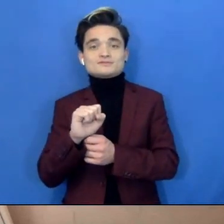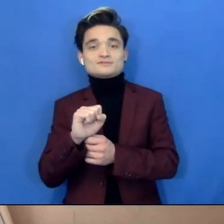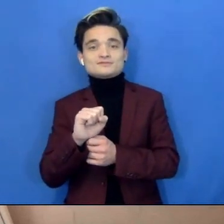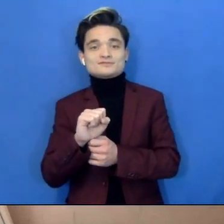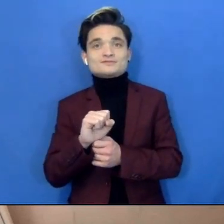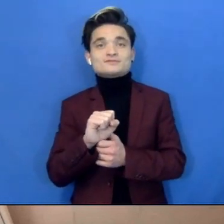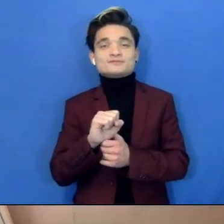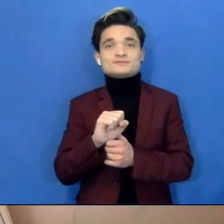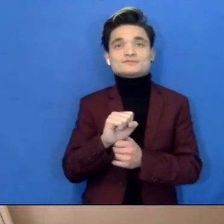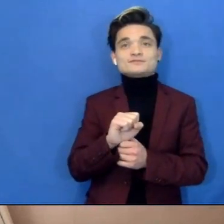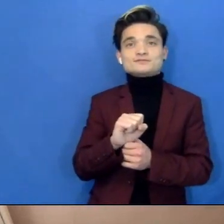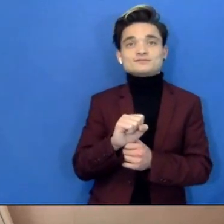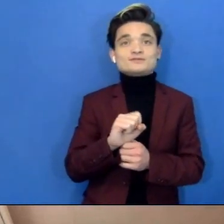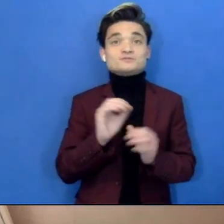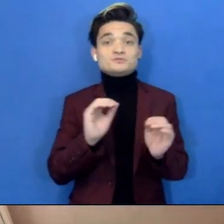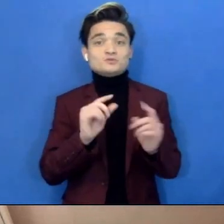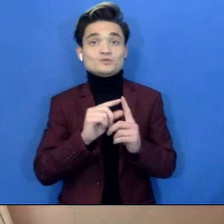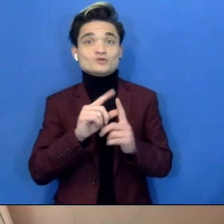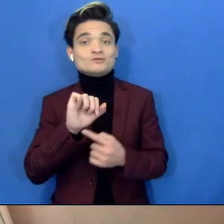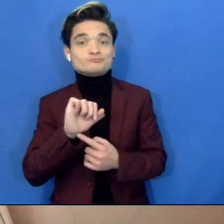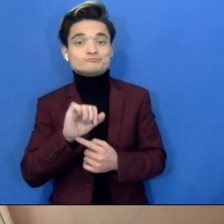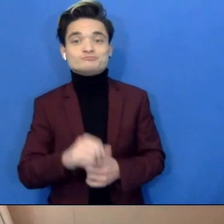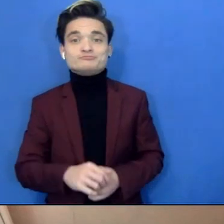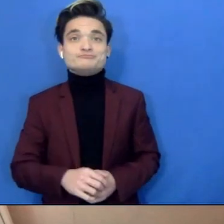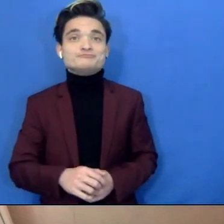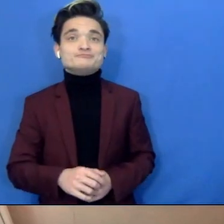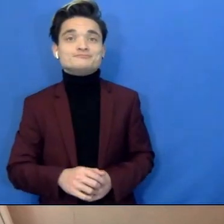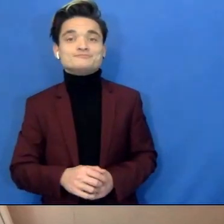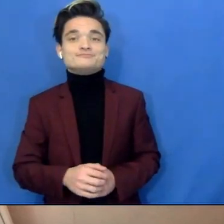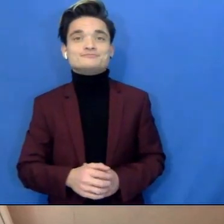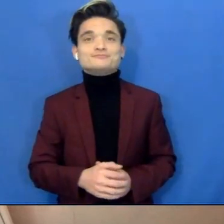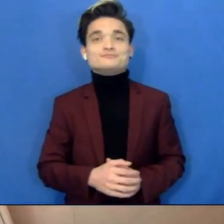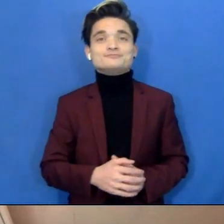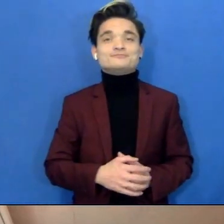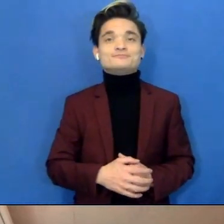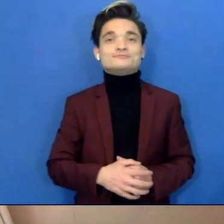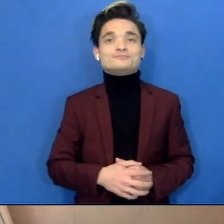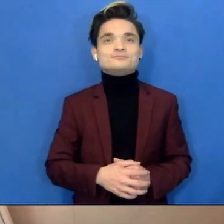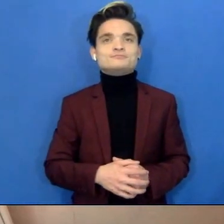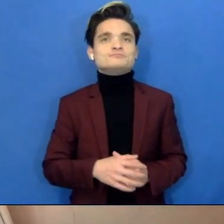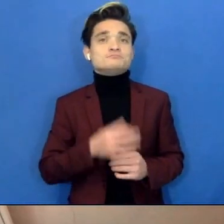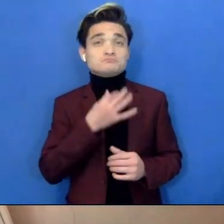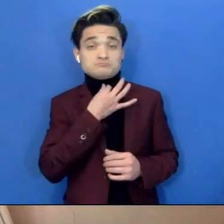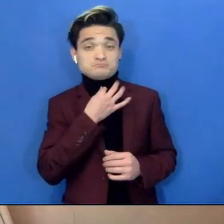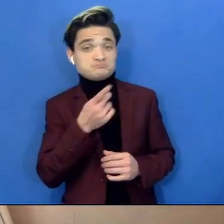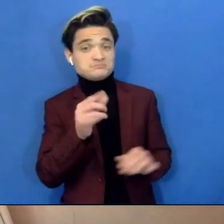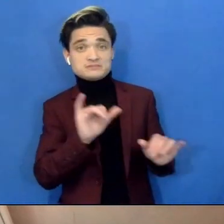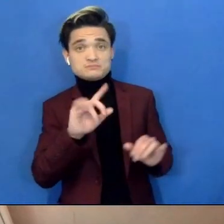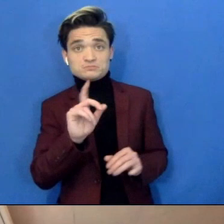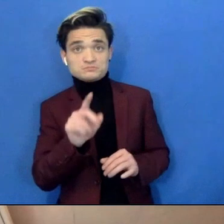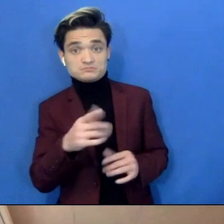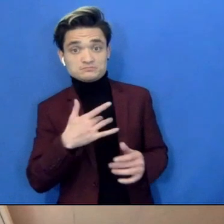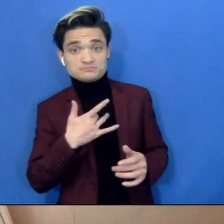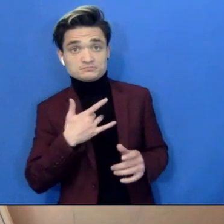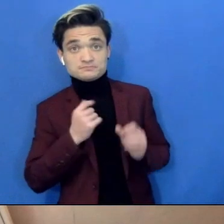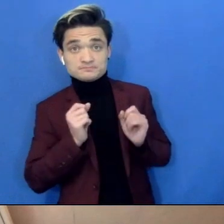is without words. So it's even fair to ask, like, when we portray our character in improv, like,